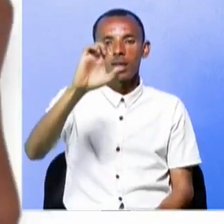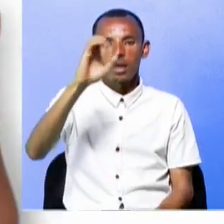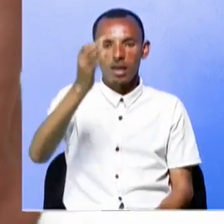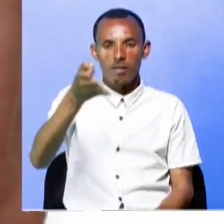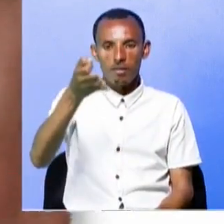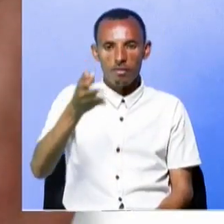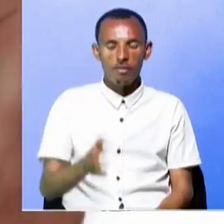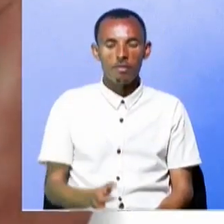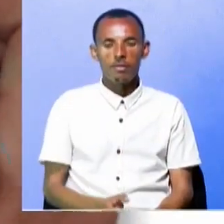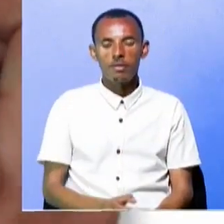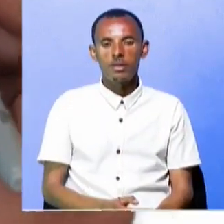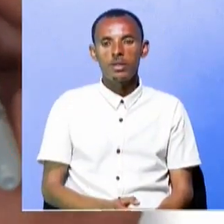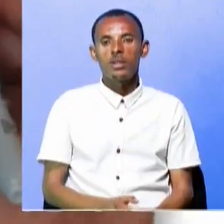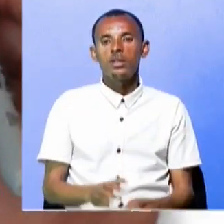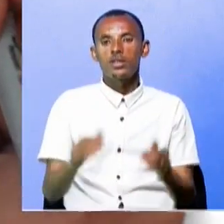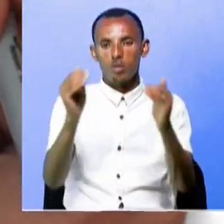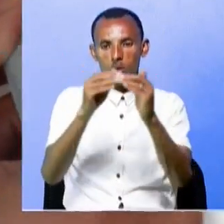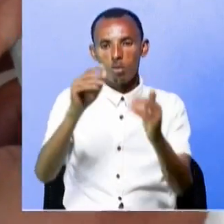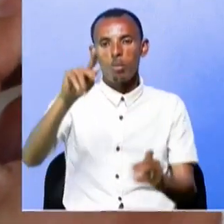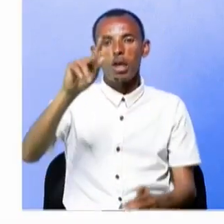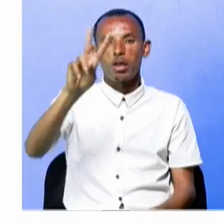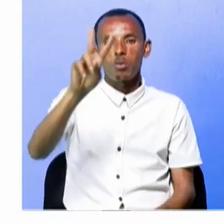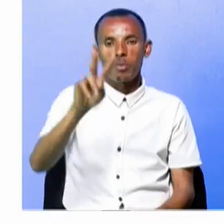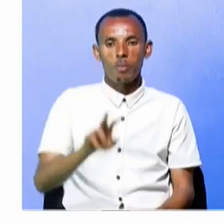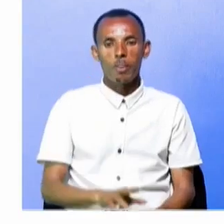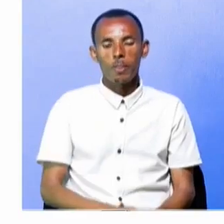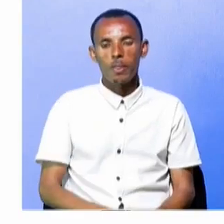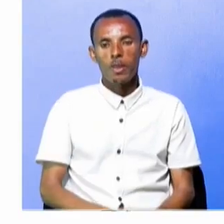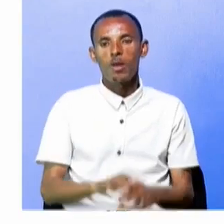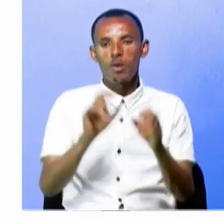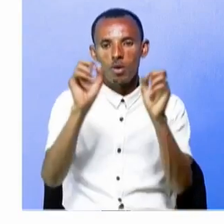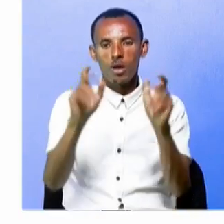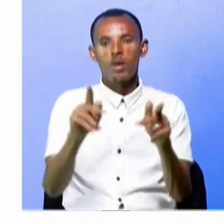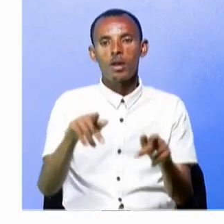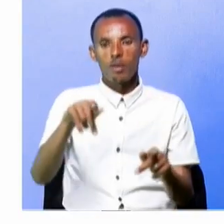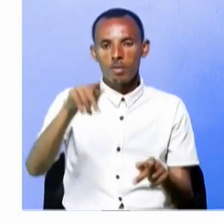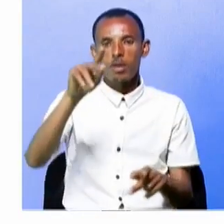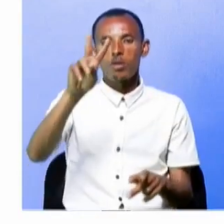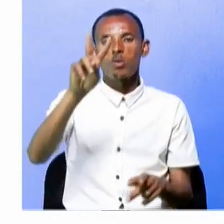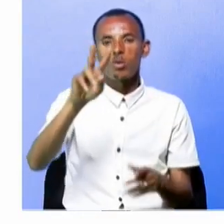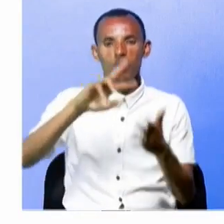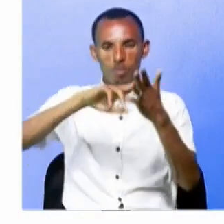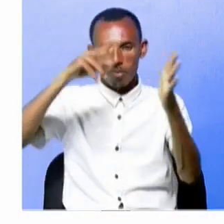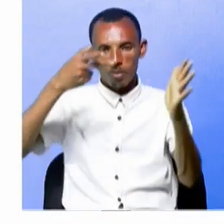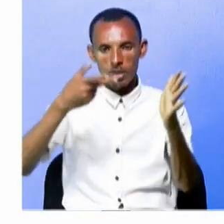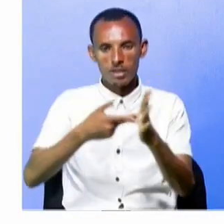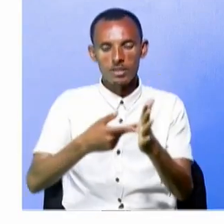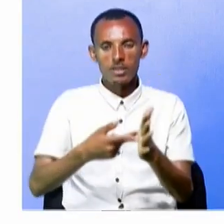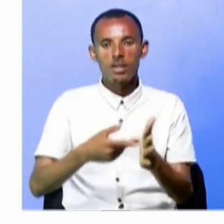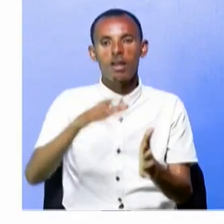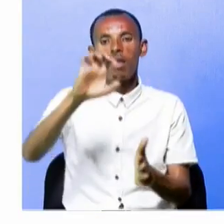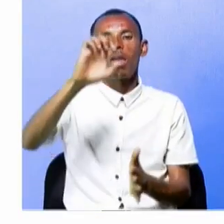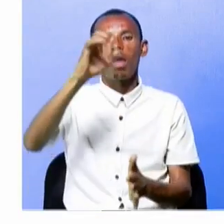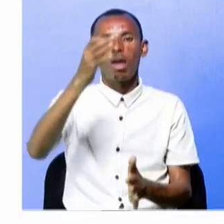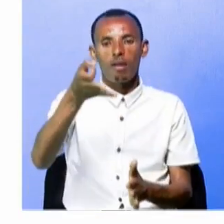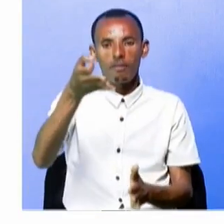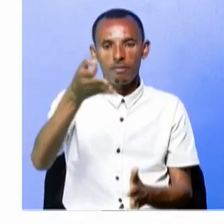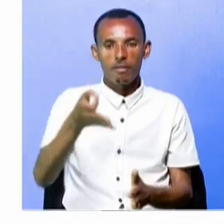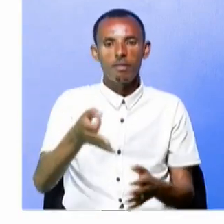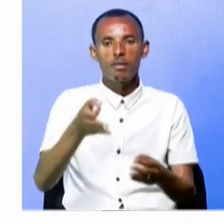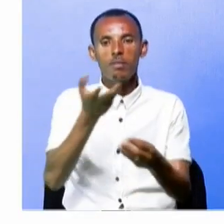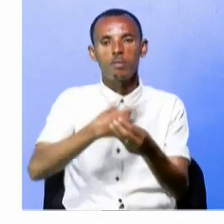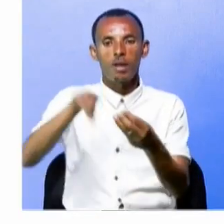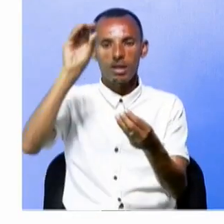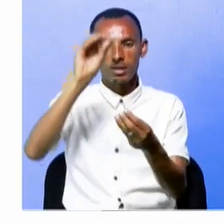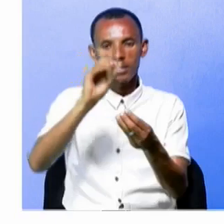DEF is P2, okay? P2 means EF plus